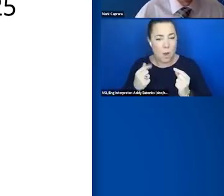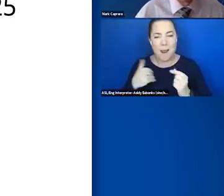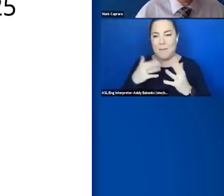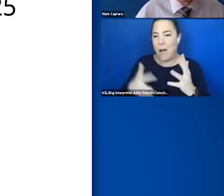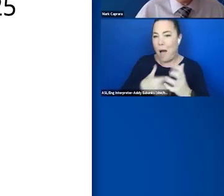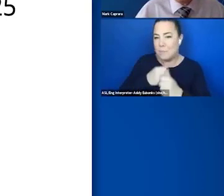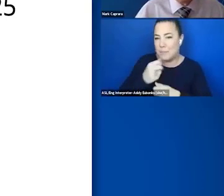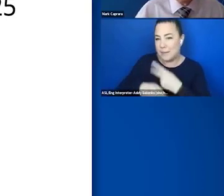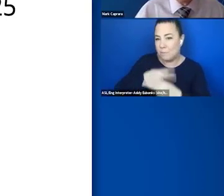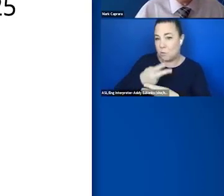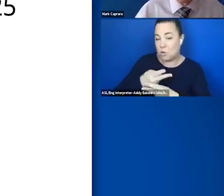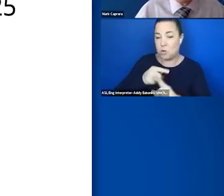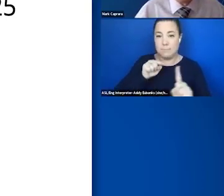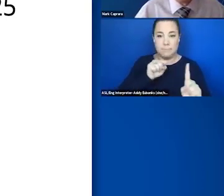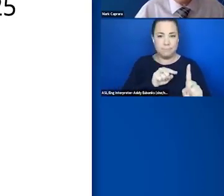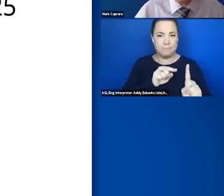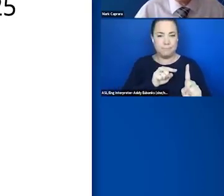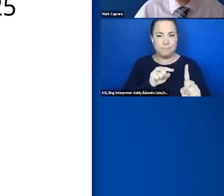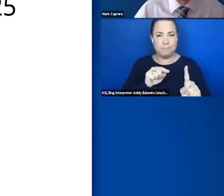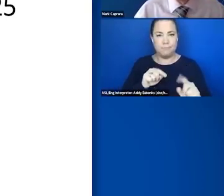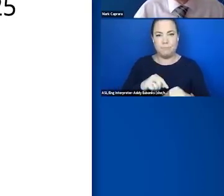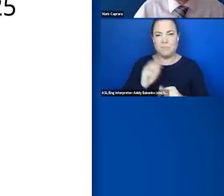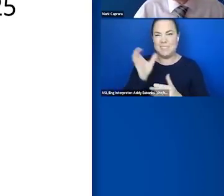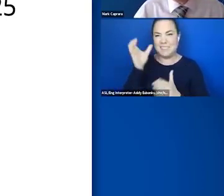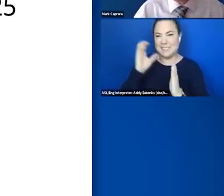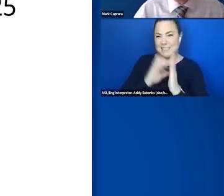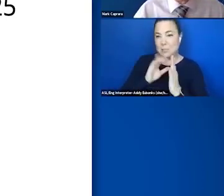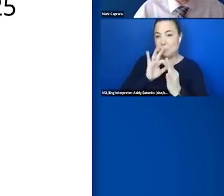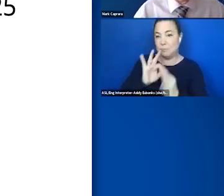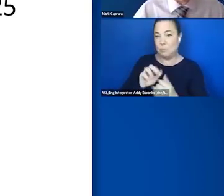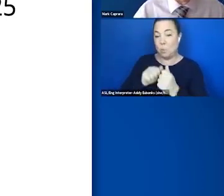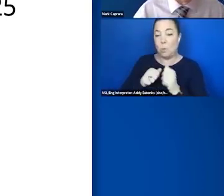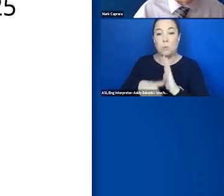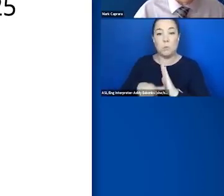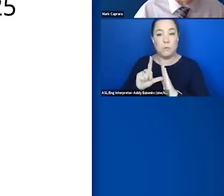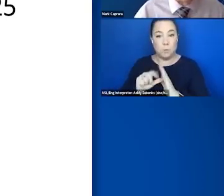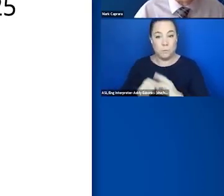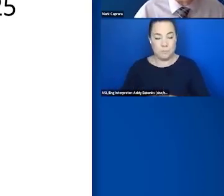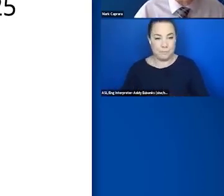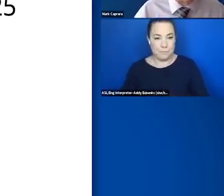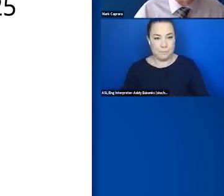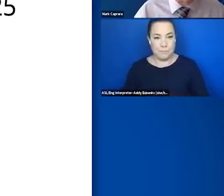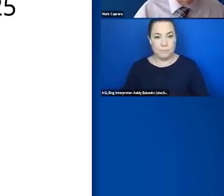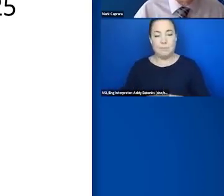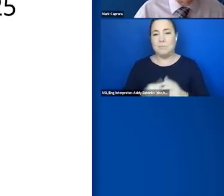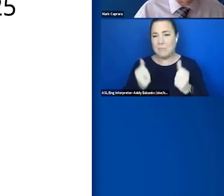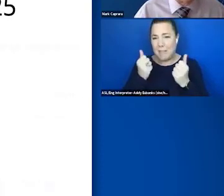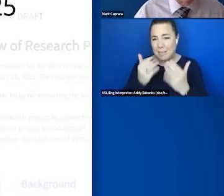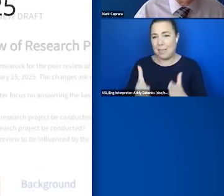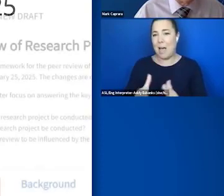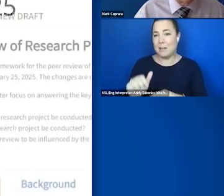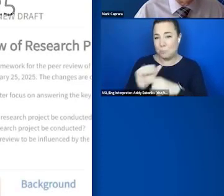There'll be lots of training and outreach to socialize this change for reviewers, chairs, applicants, and staff.